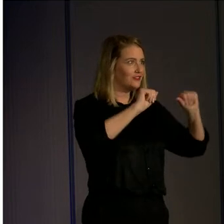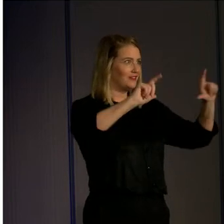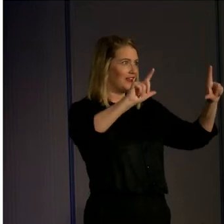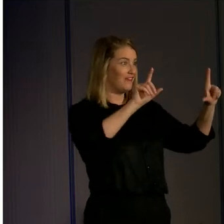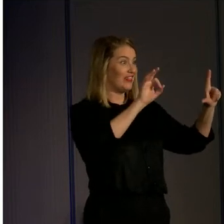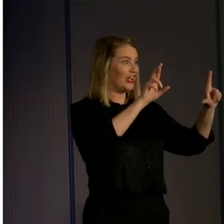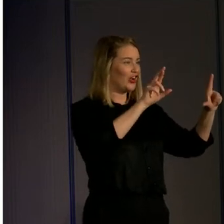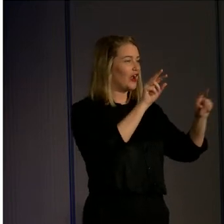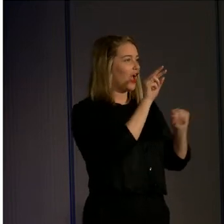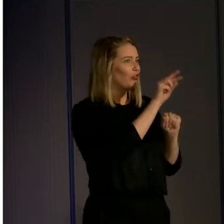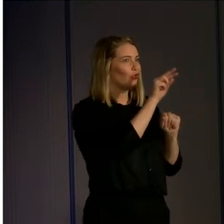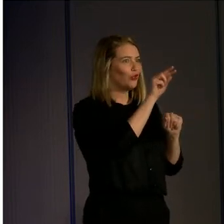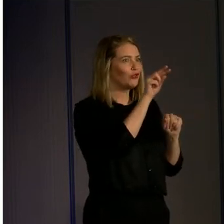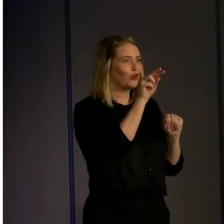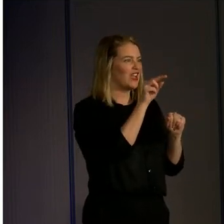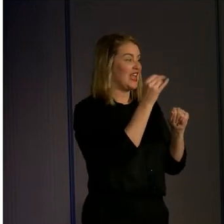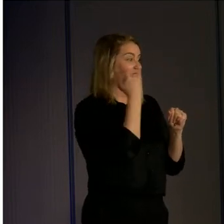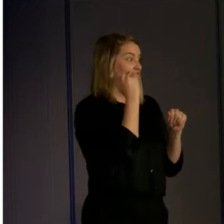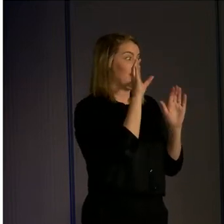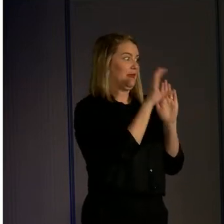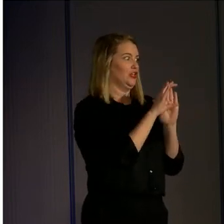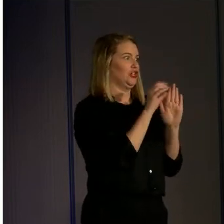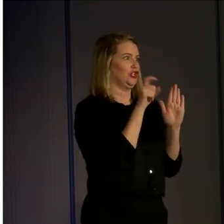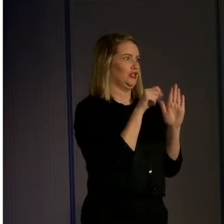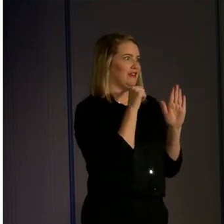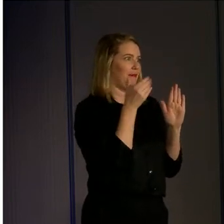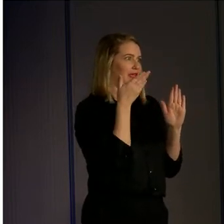open it up and like edit out pictures that shouldn't be there.